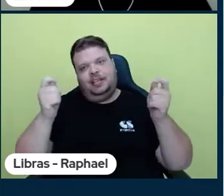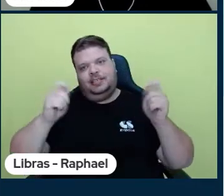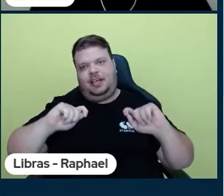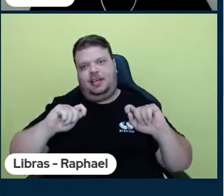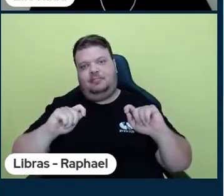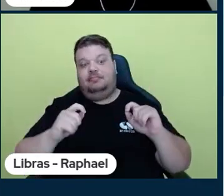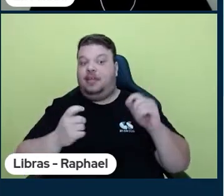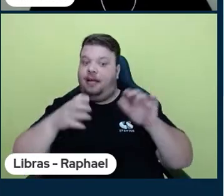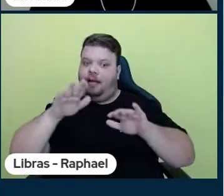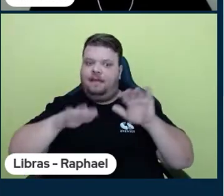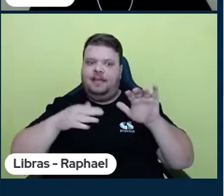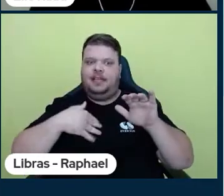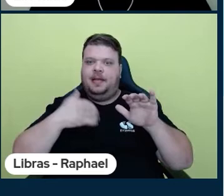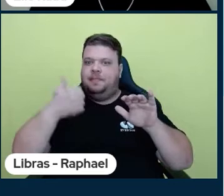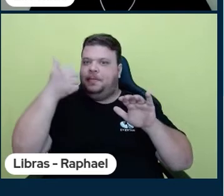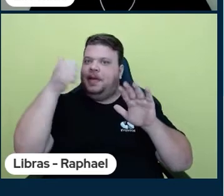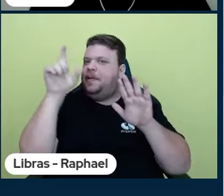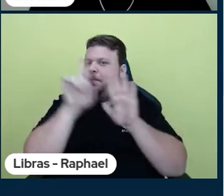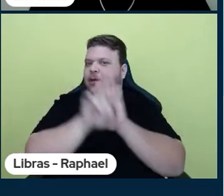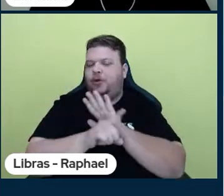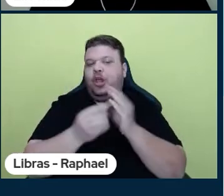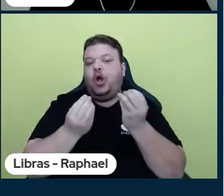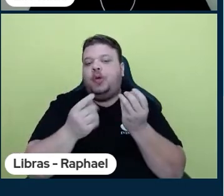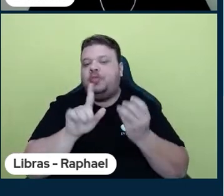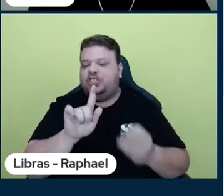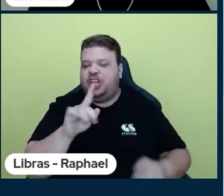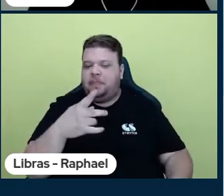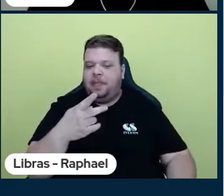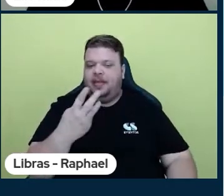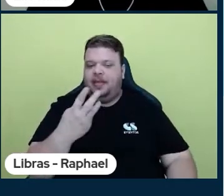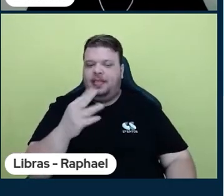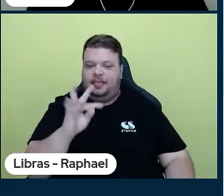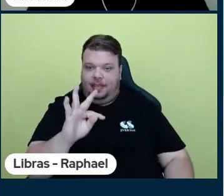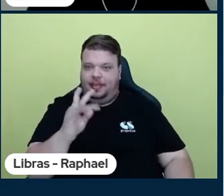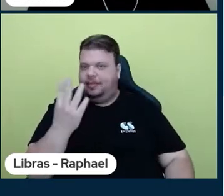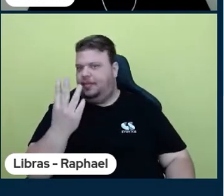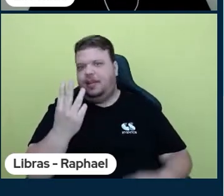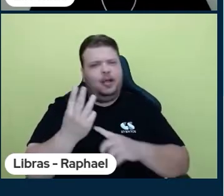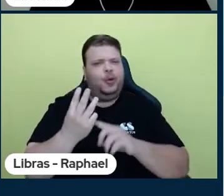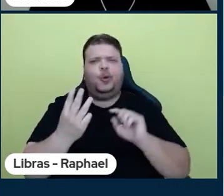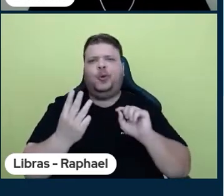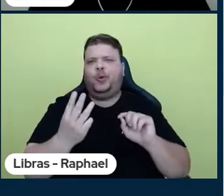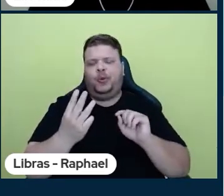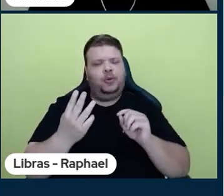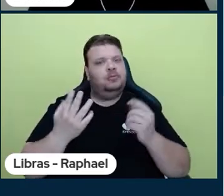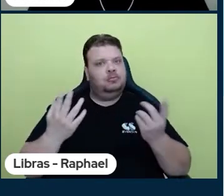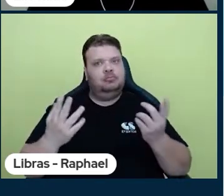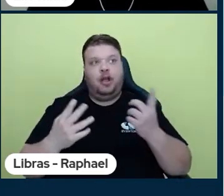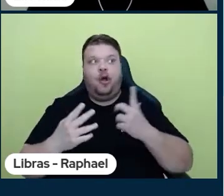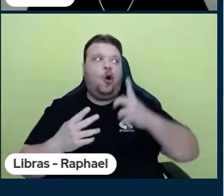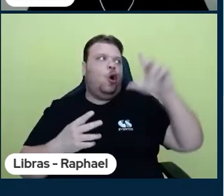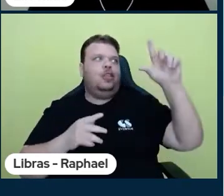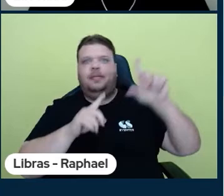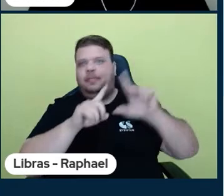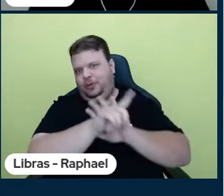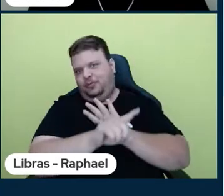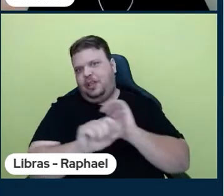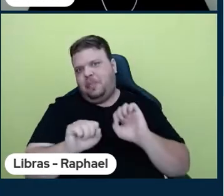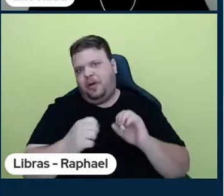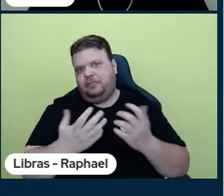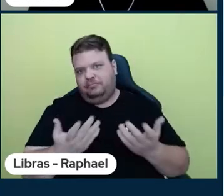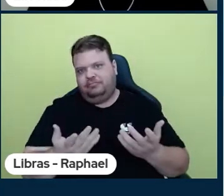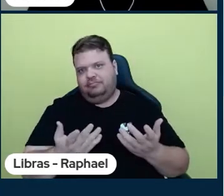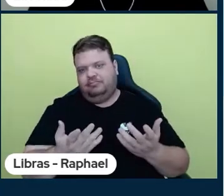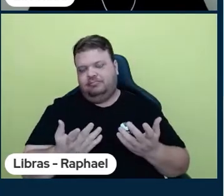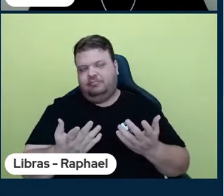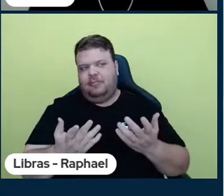from the pairs of question answers, from the people also ask questions, or from another path. So the path